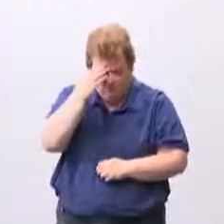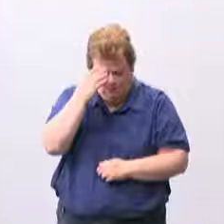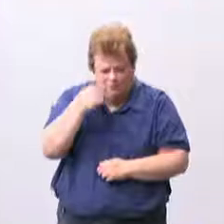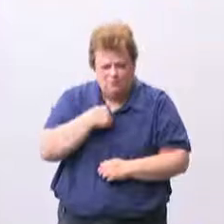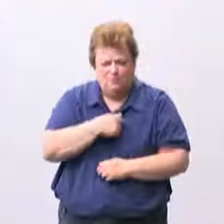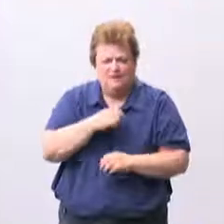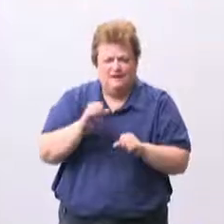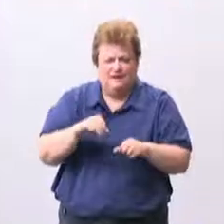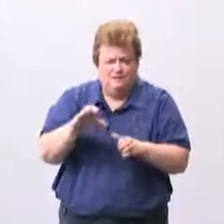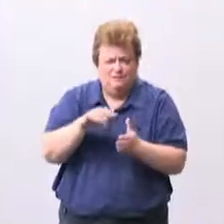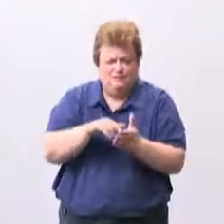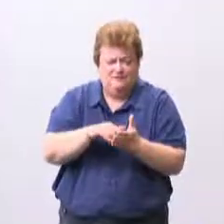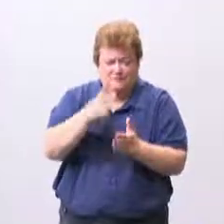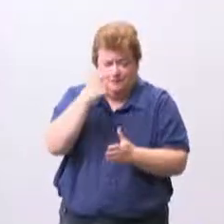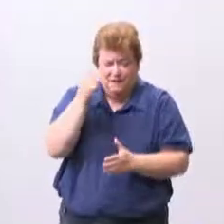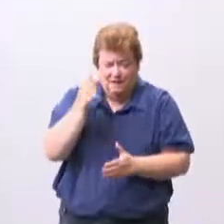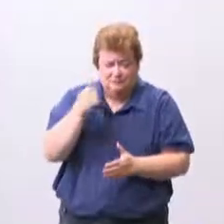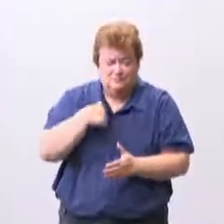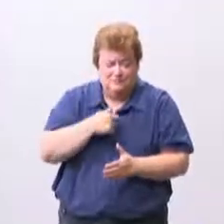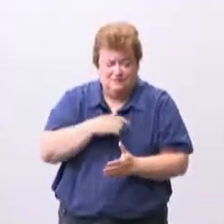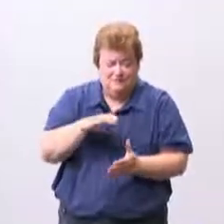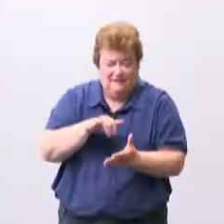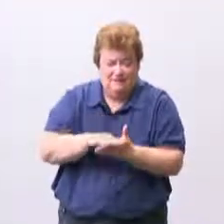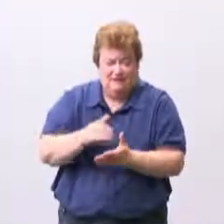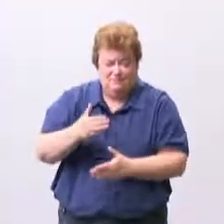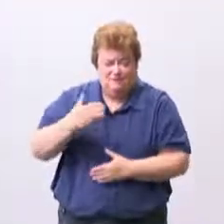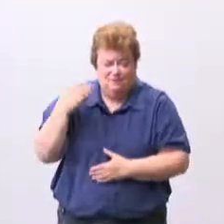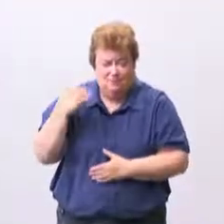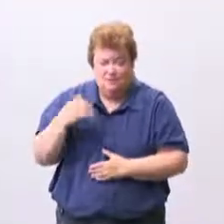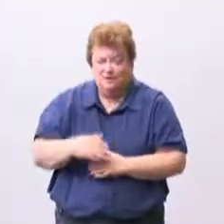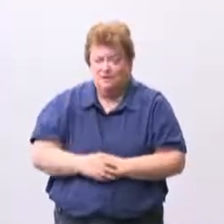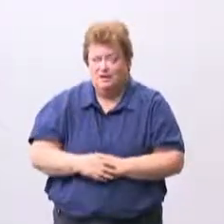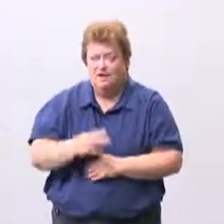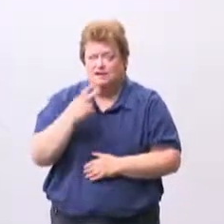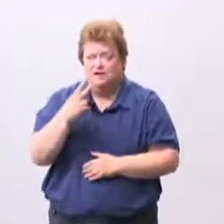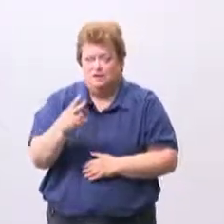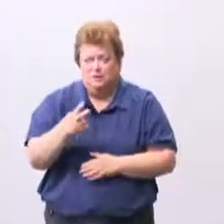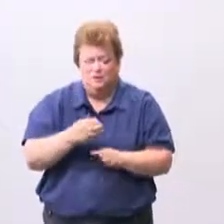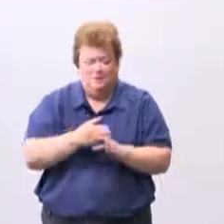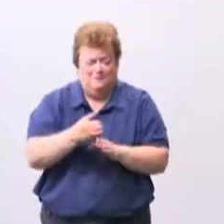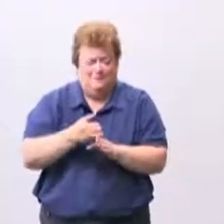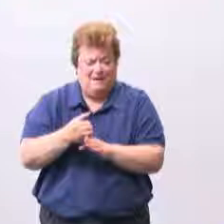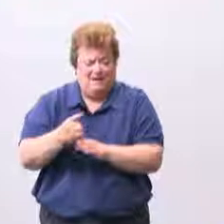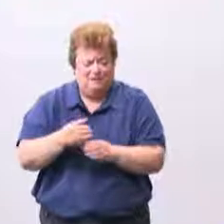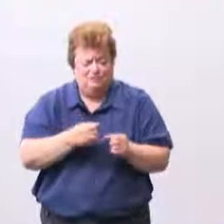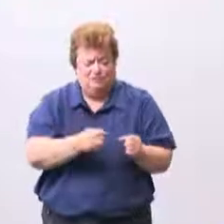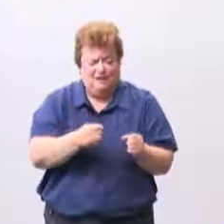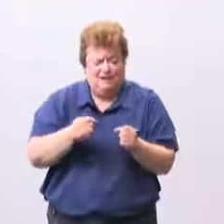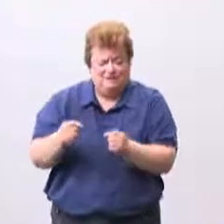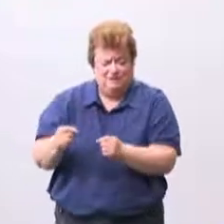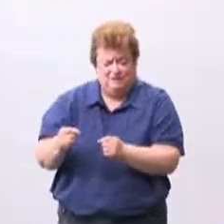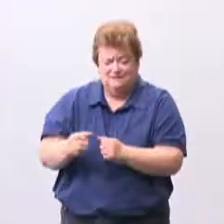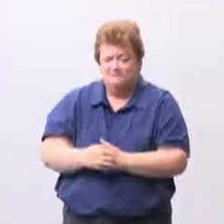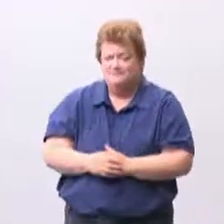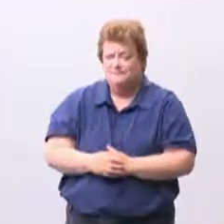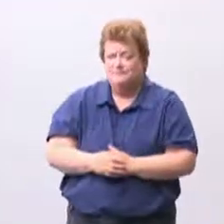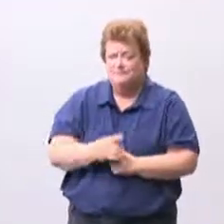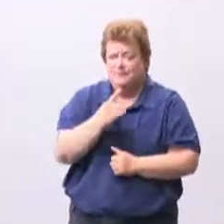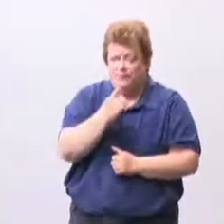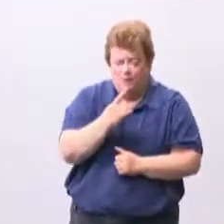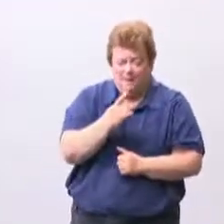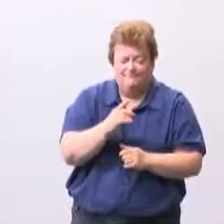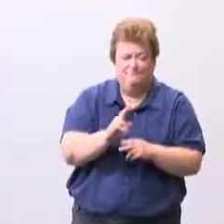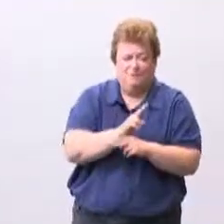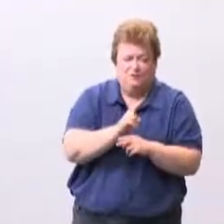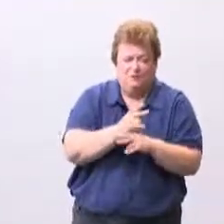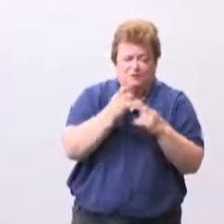we've done it before. And we have 2 main strategies we've been using to achieve this. One is wearing